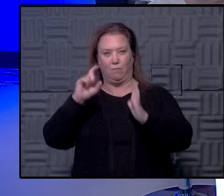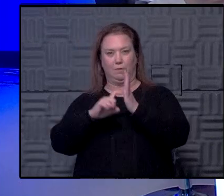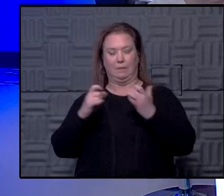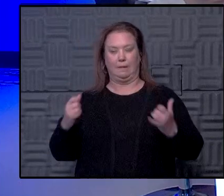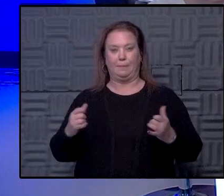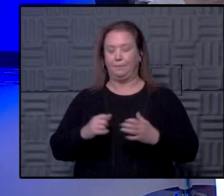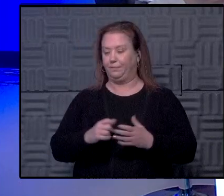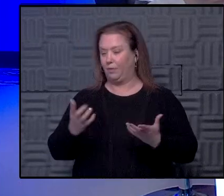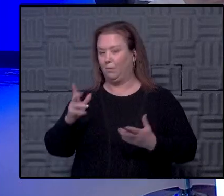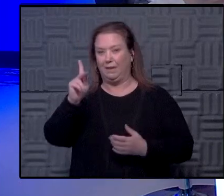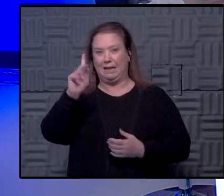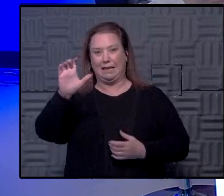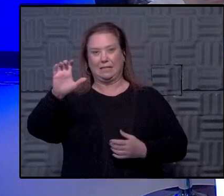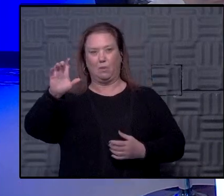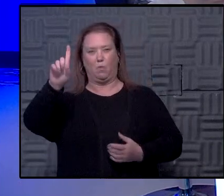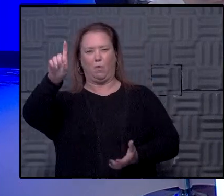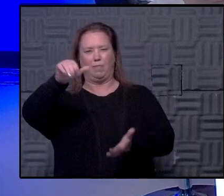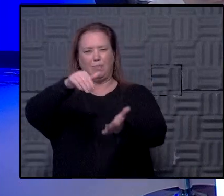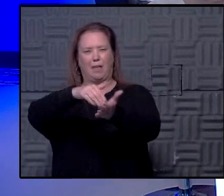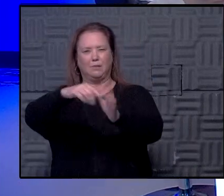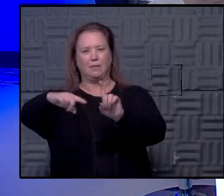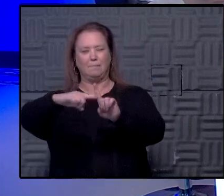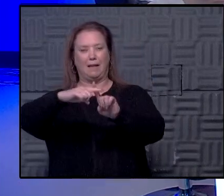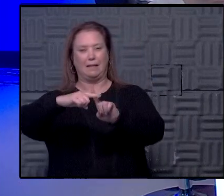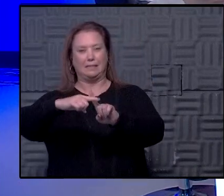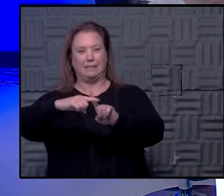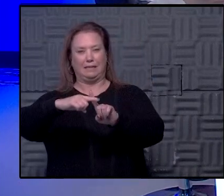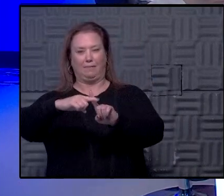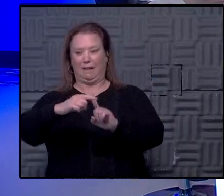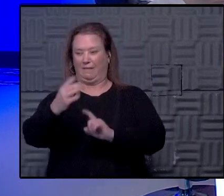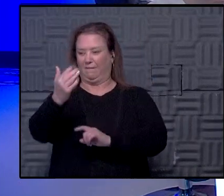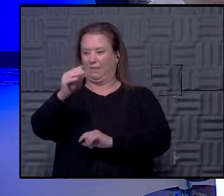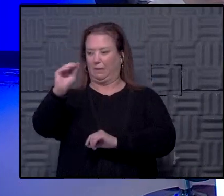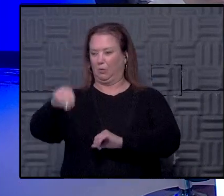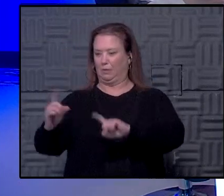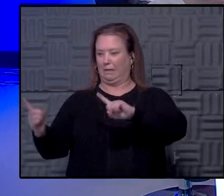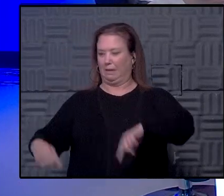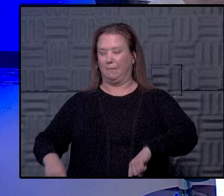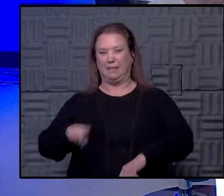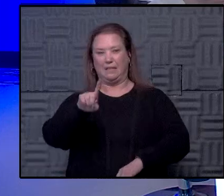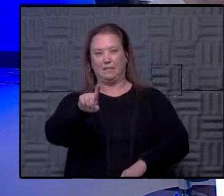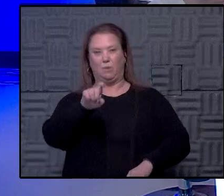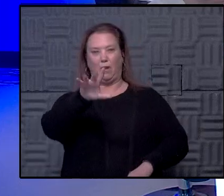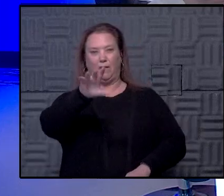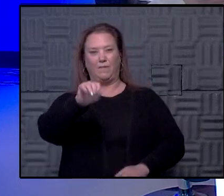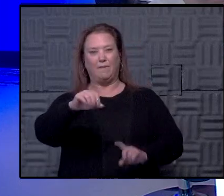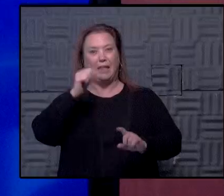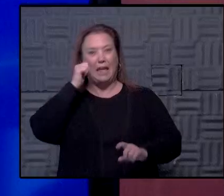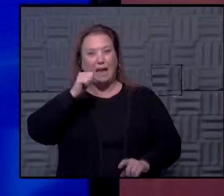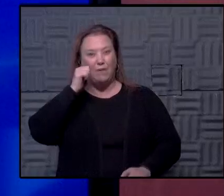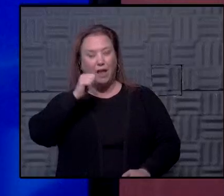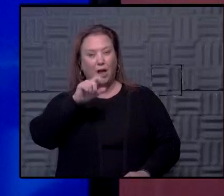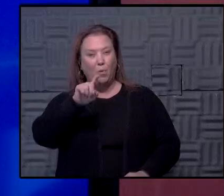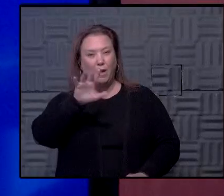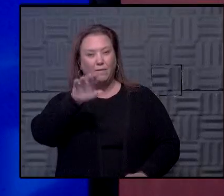about that. Right here in Kansas City, we had 1,000 positive Yeah. tests. If we had 15% of those coming in, that's 150 each day. That's a lot. Yeah. Amanda, thoughts from